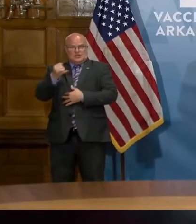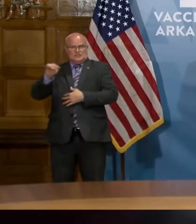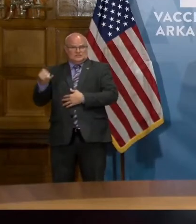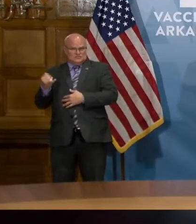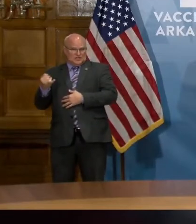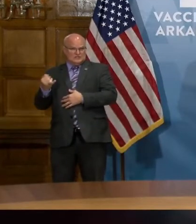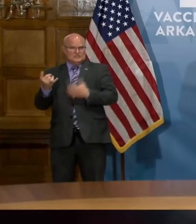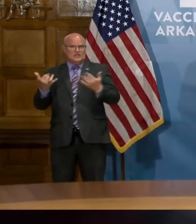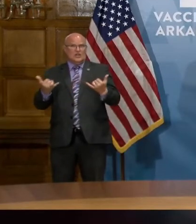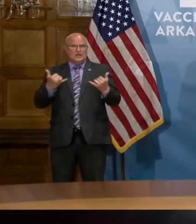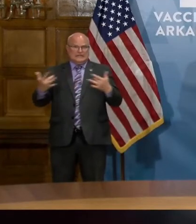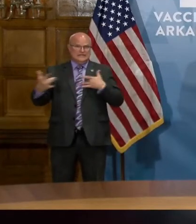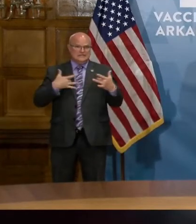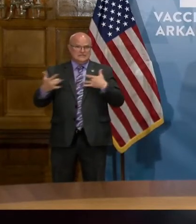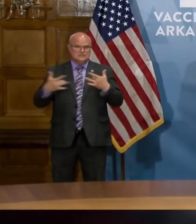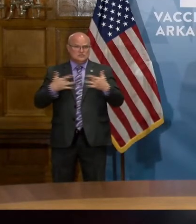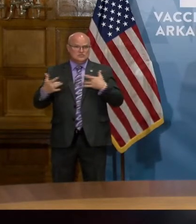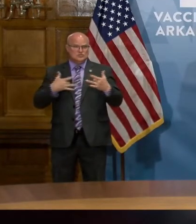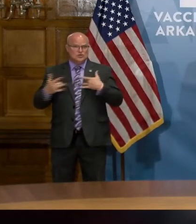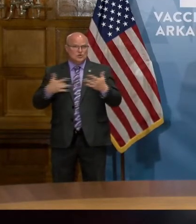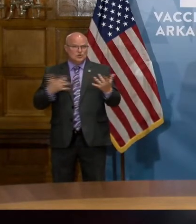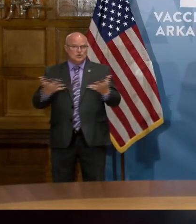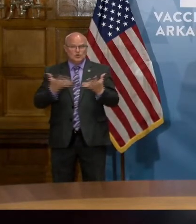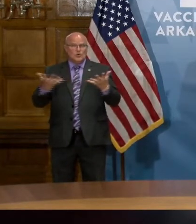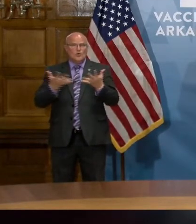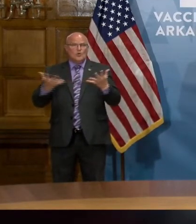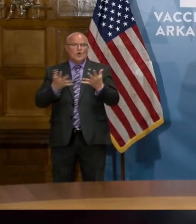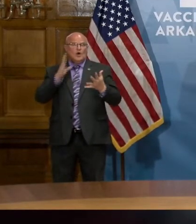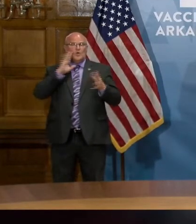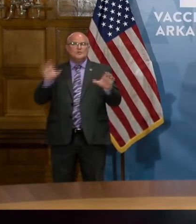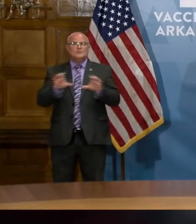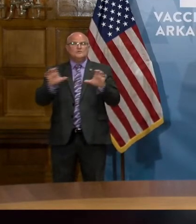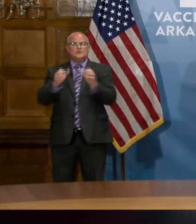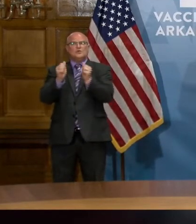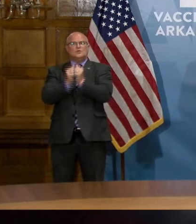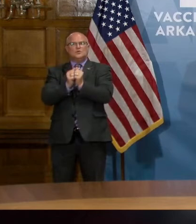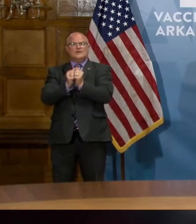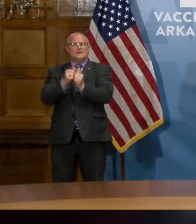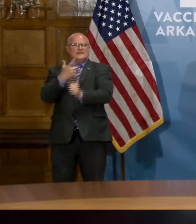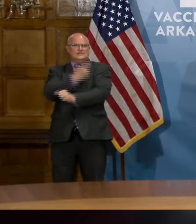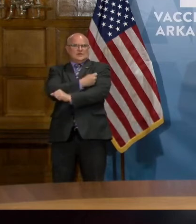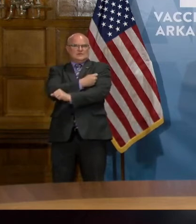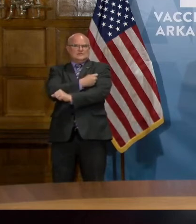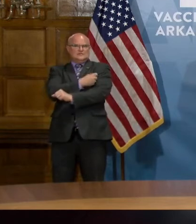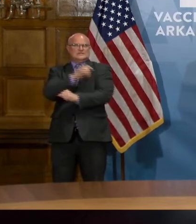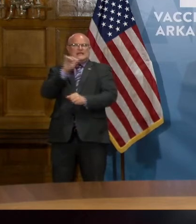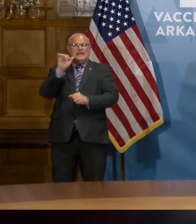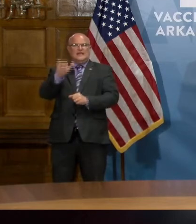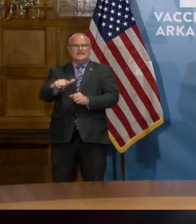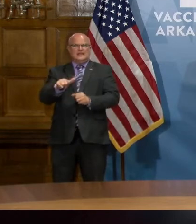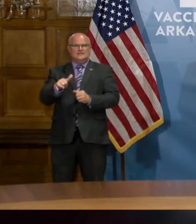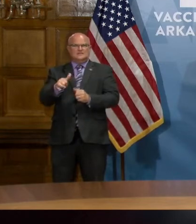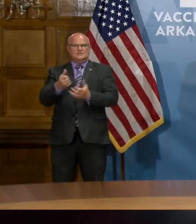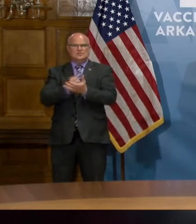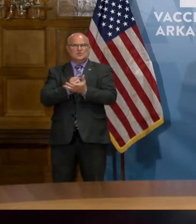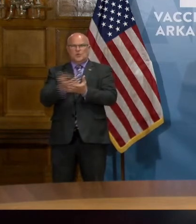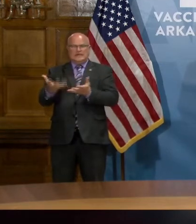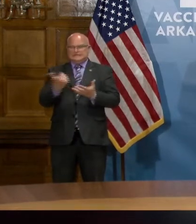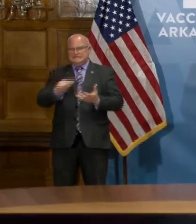vaccine and are now concerned? And what are you going to be doing with the doses? Are any of them going to waste?